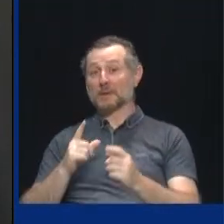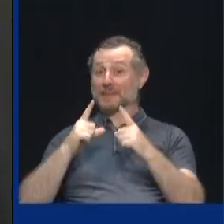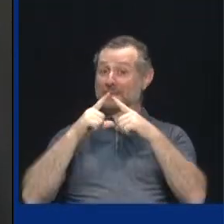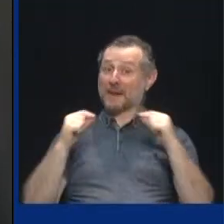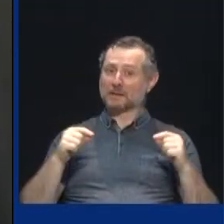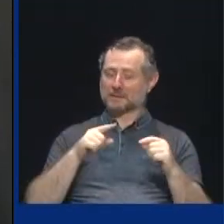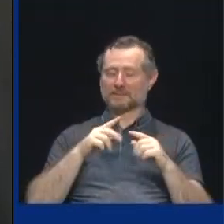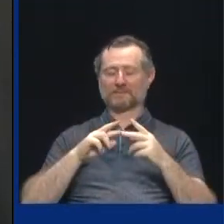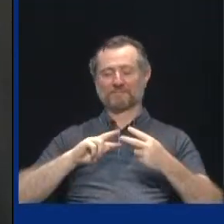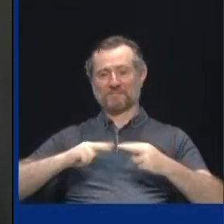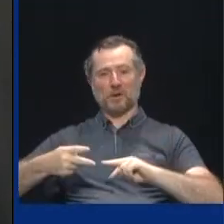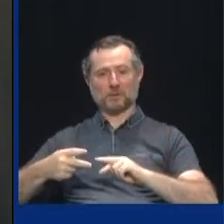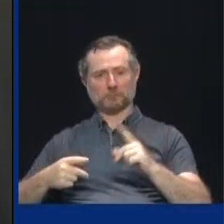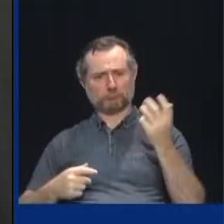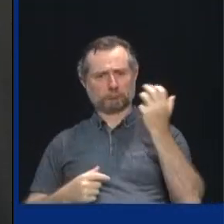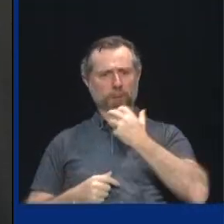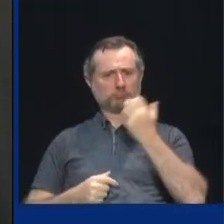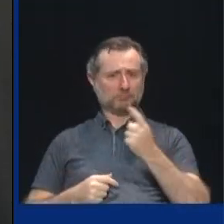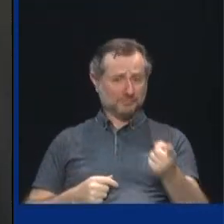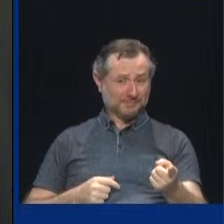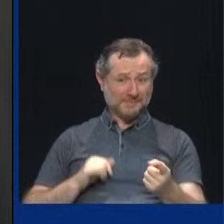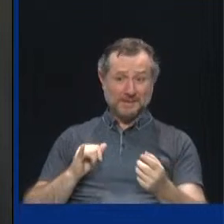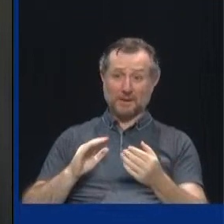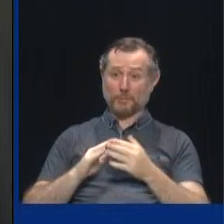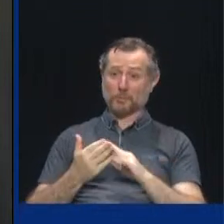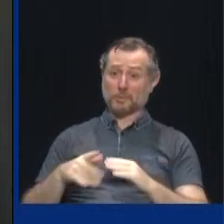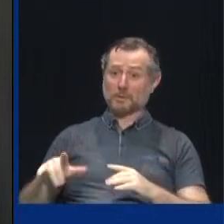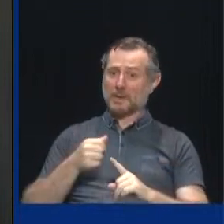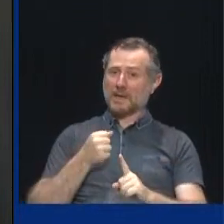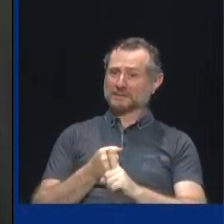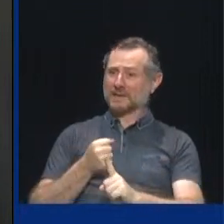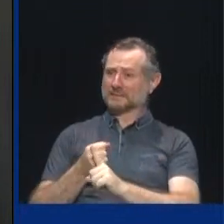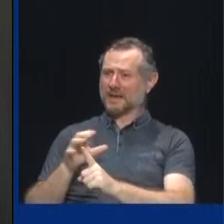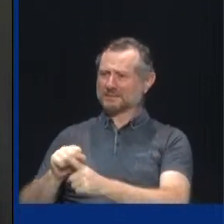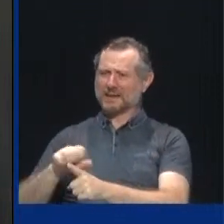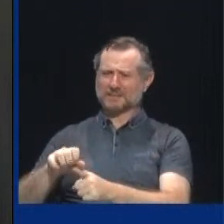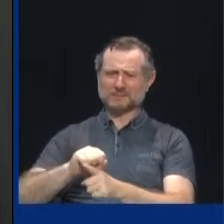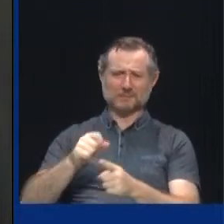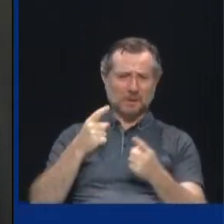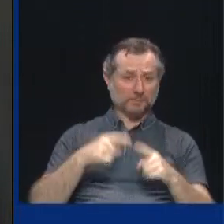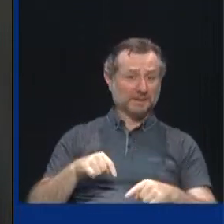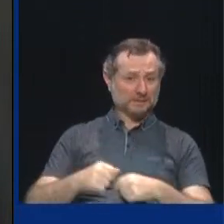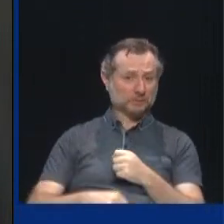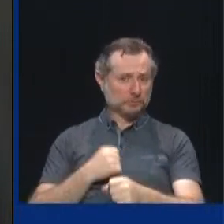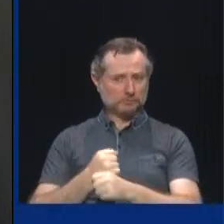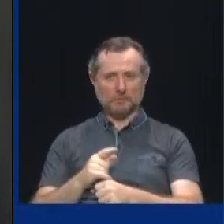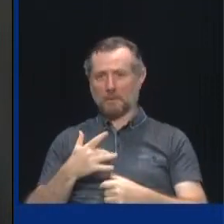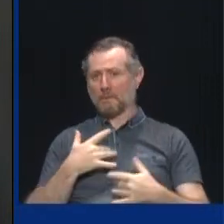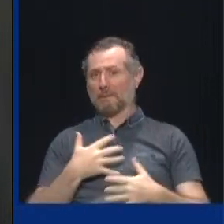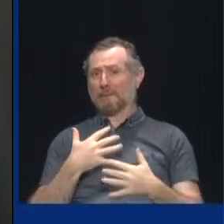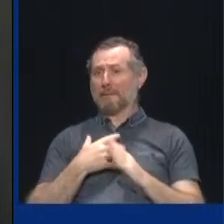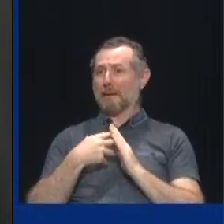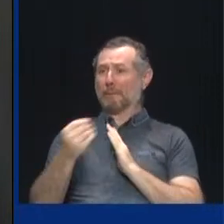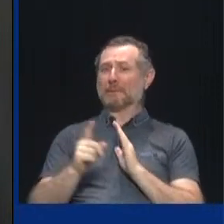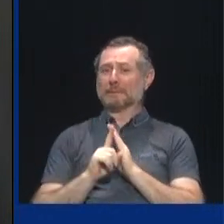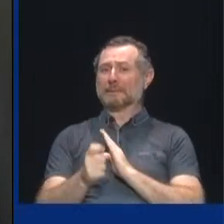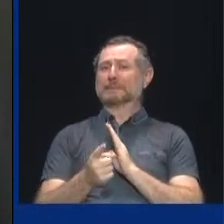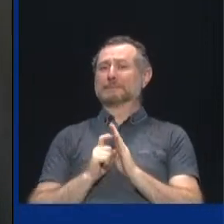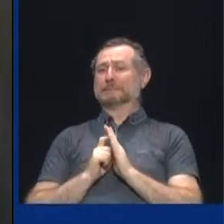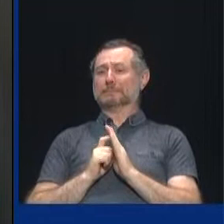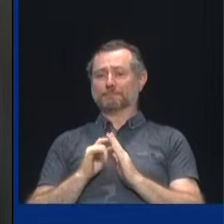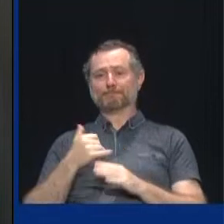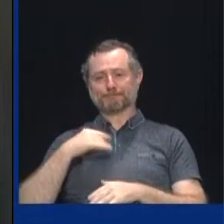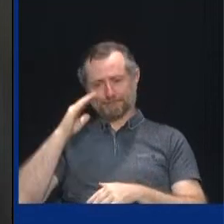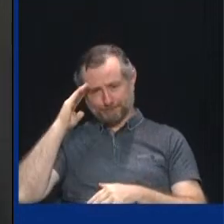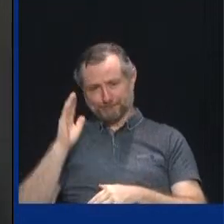this year can make it worrisome to leave your neighborhood. I have expressed this to the governor's staff, and